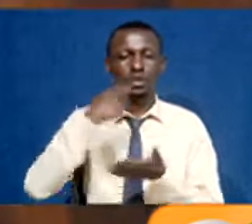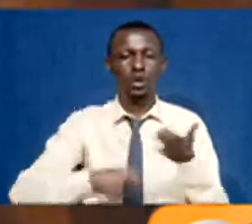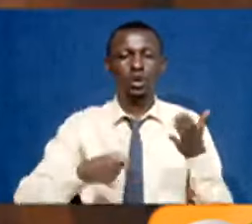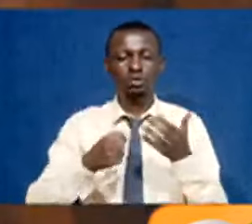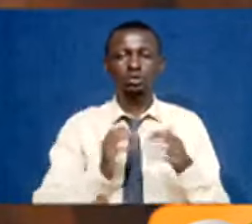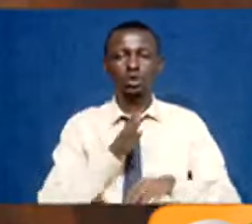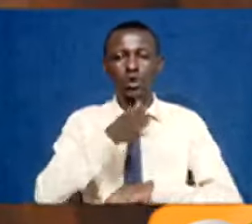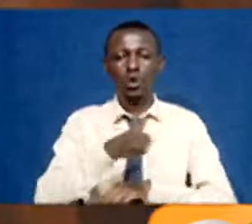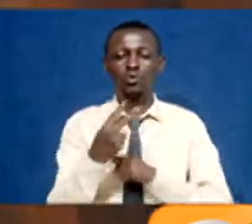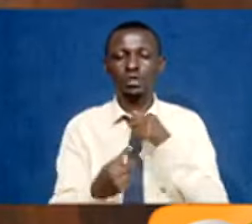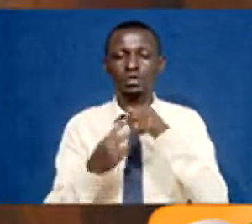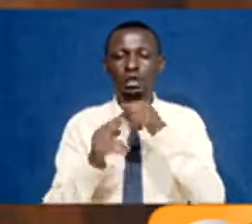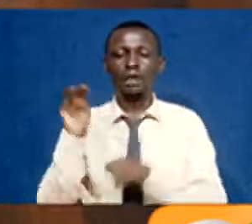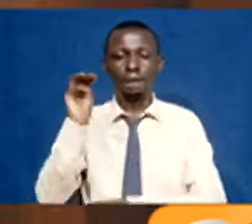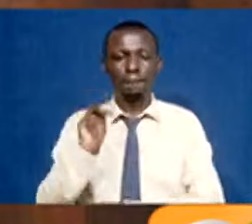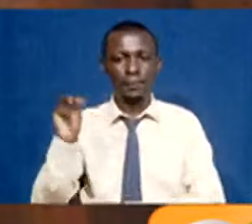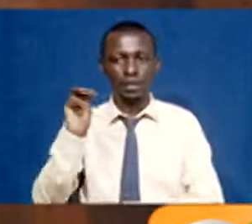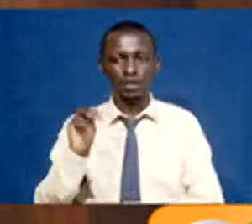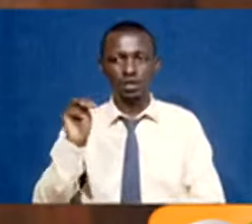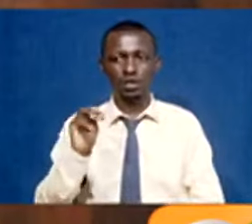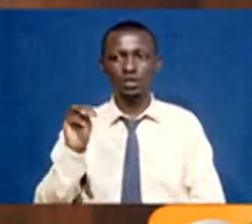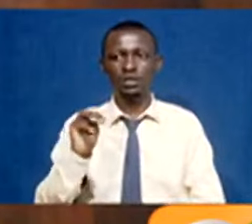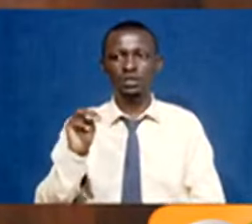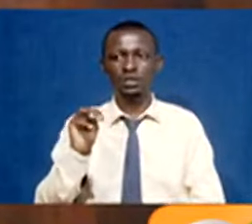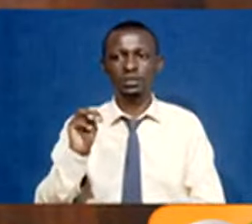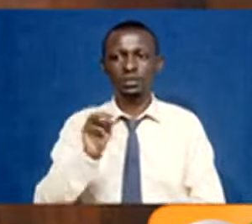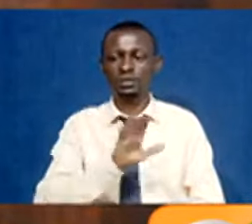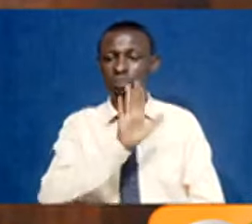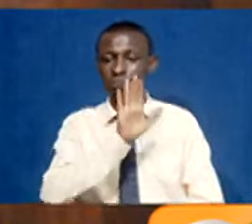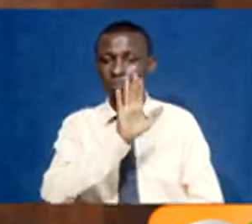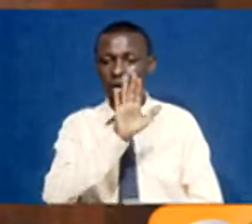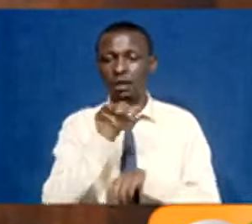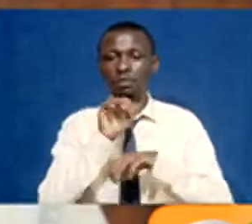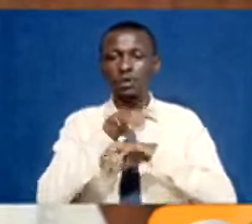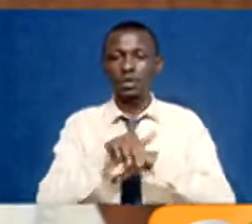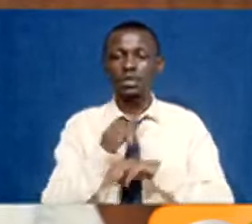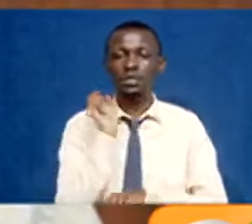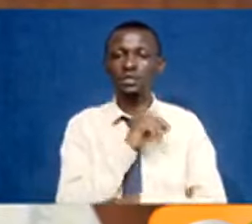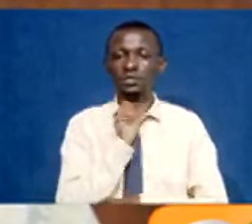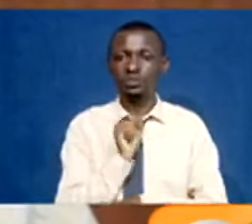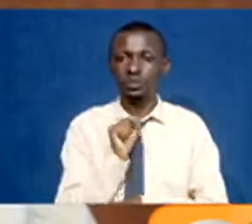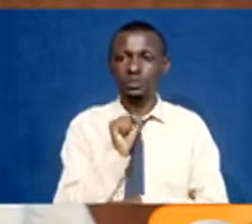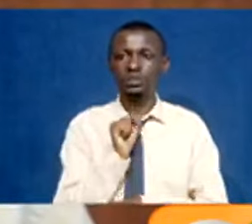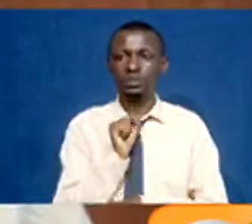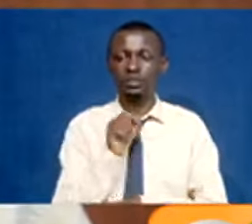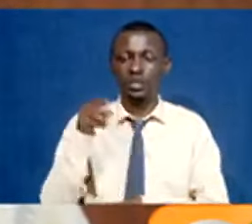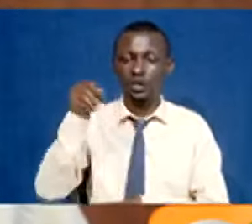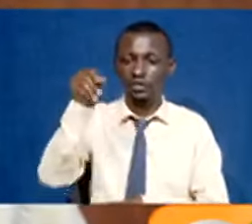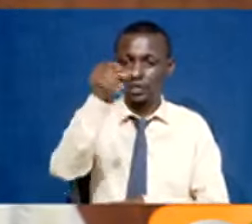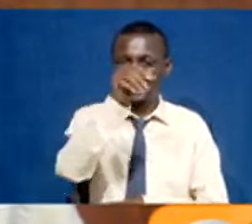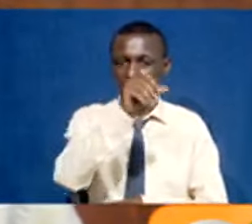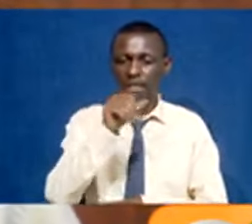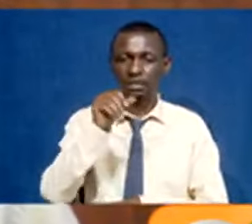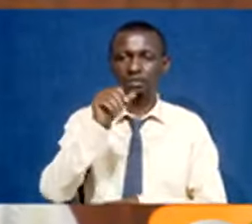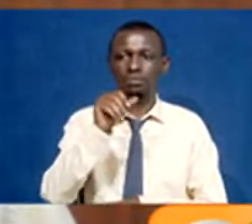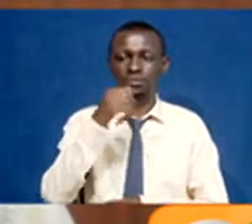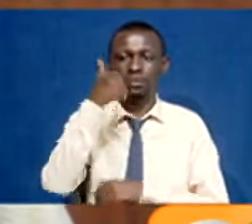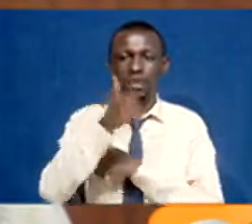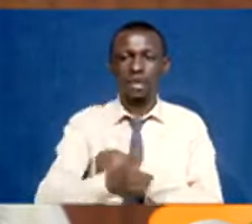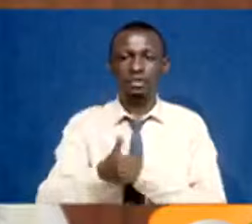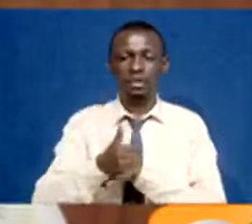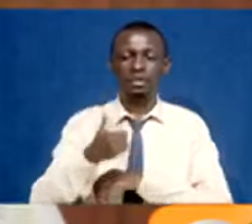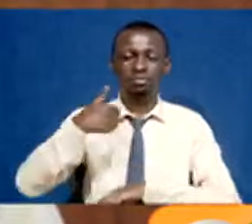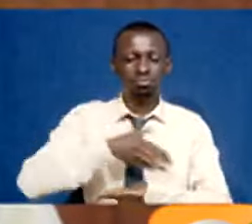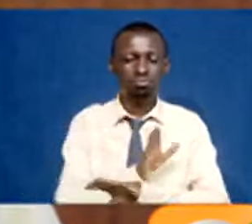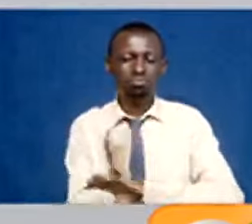million shillings. Samoei is said to have obtained the said fertilizer after he fraudulently